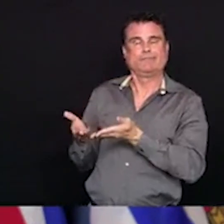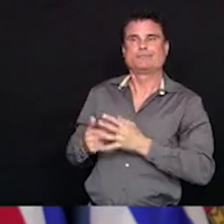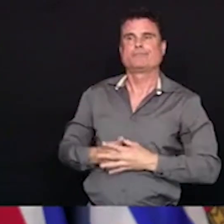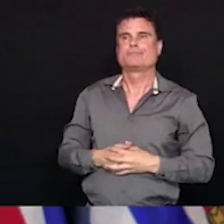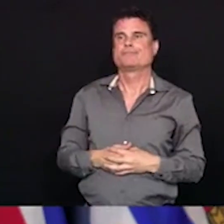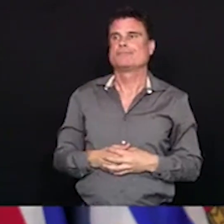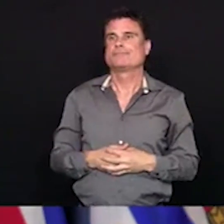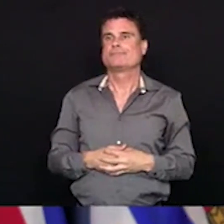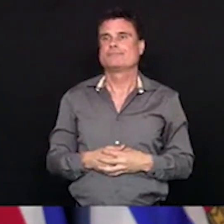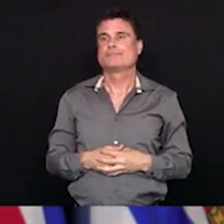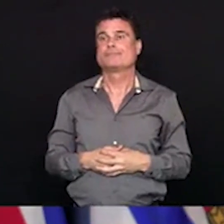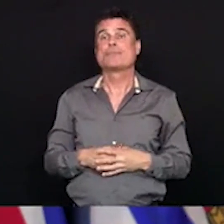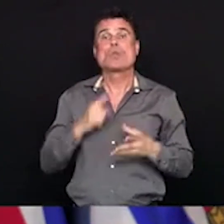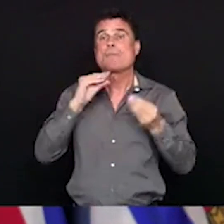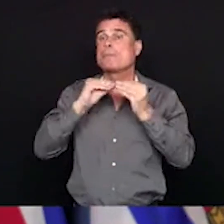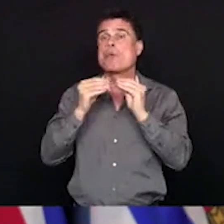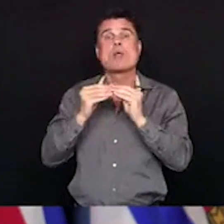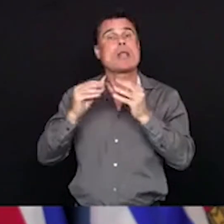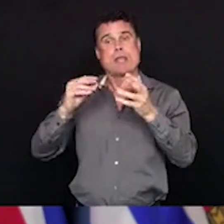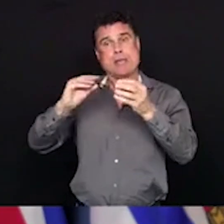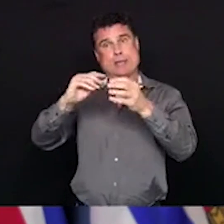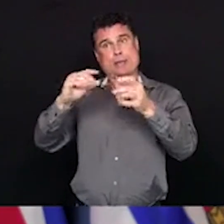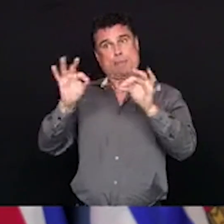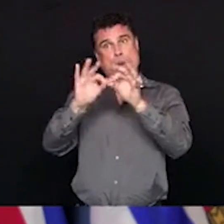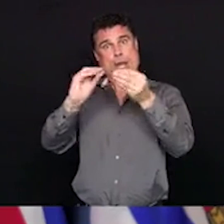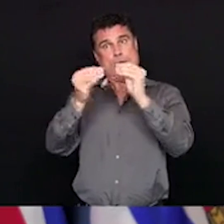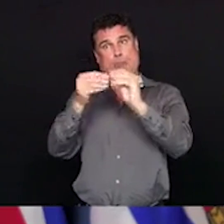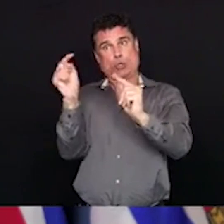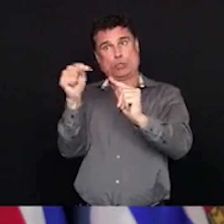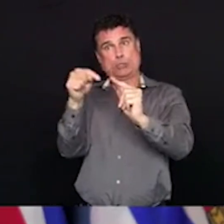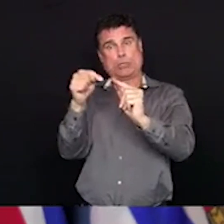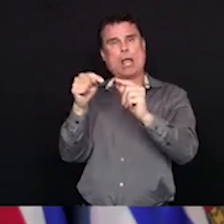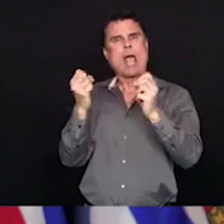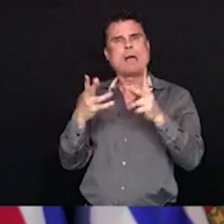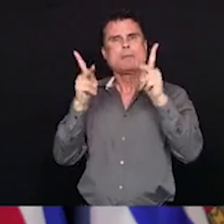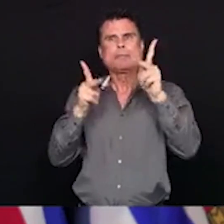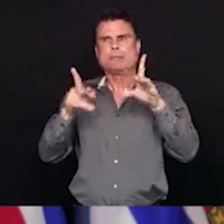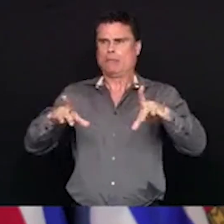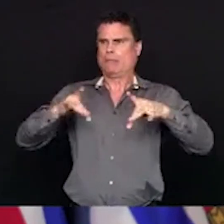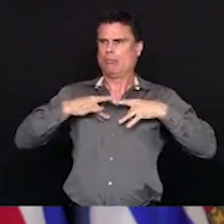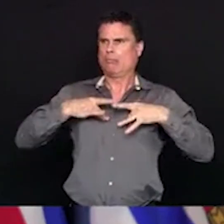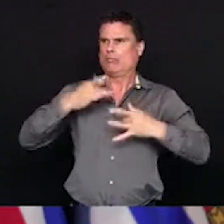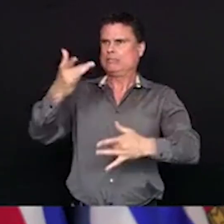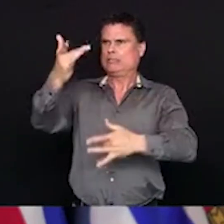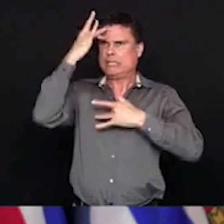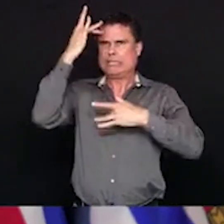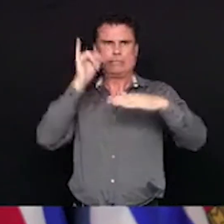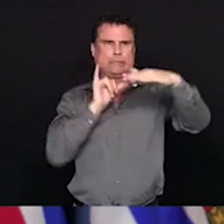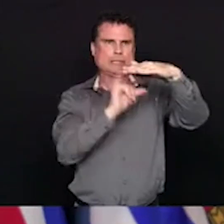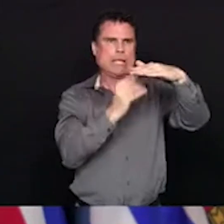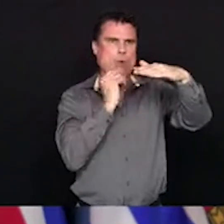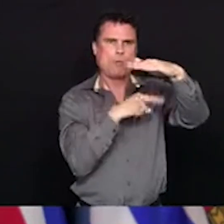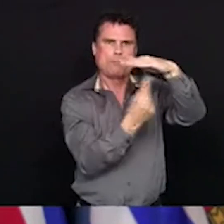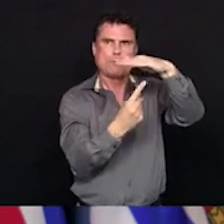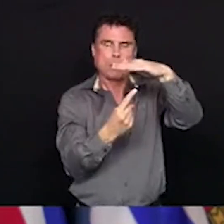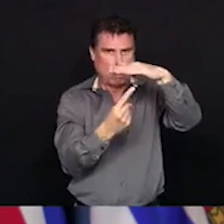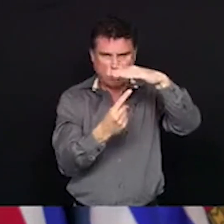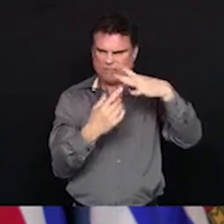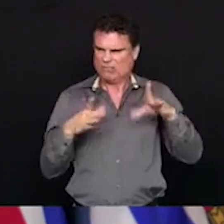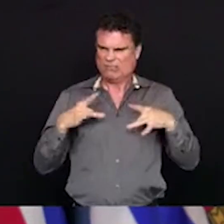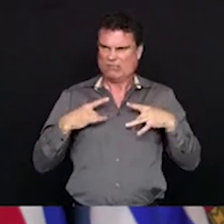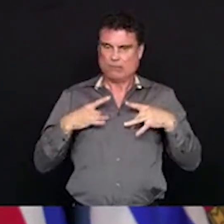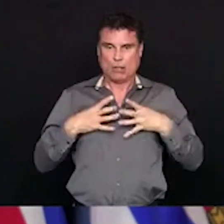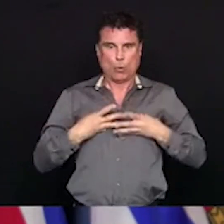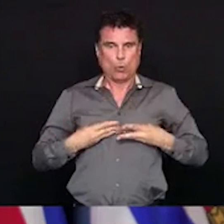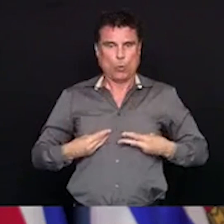COVID-19 at home with the daily support of public health and with the support of primary care doctors and nurse practitioners around BC,